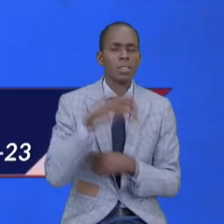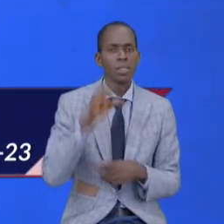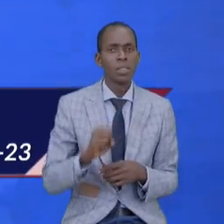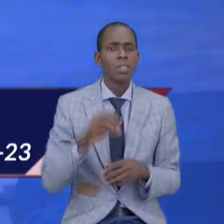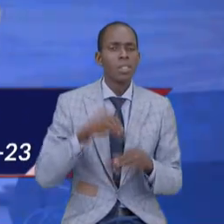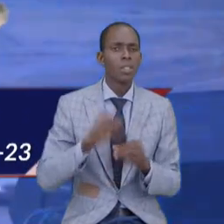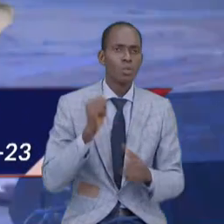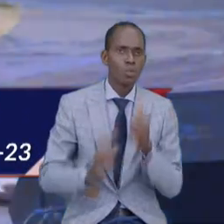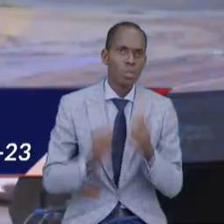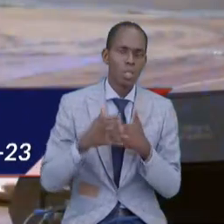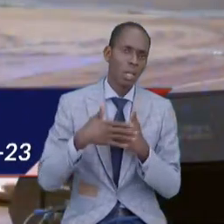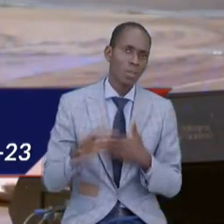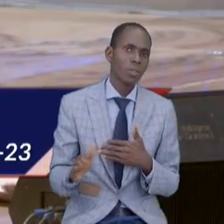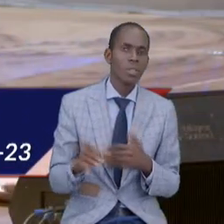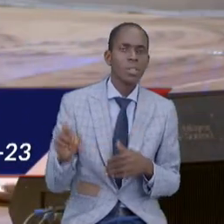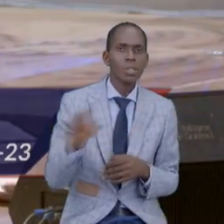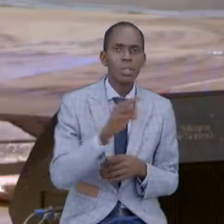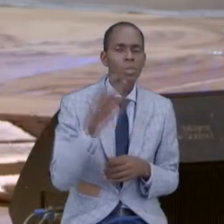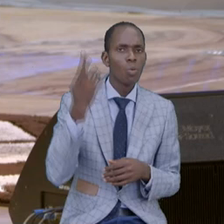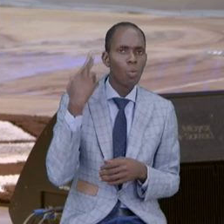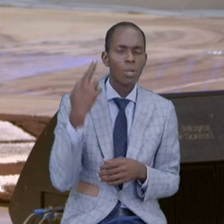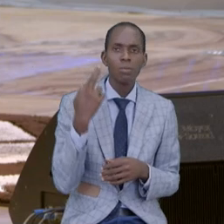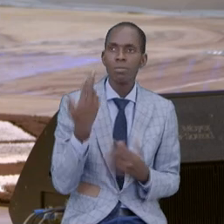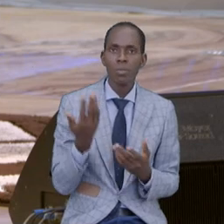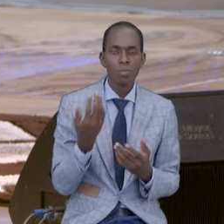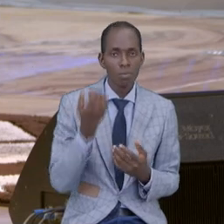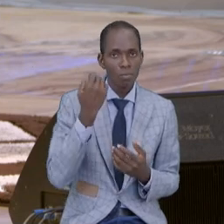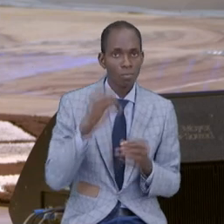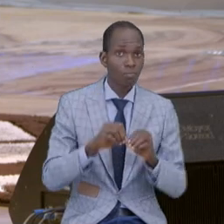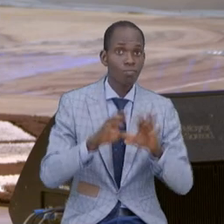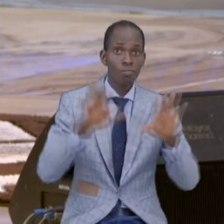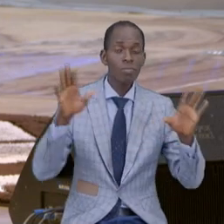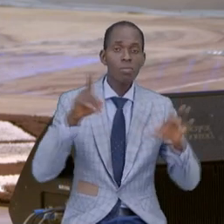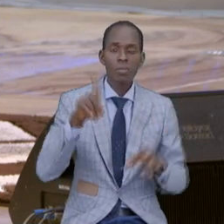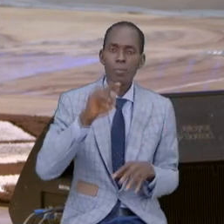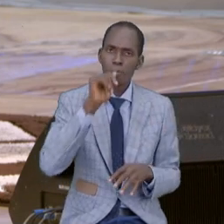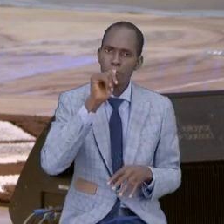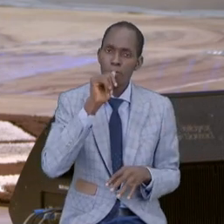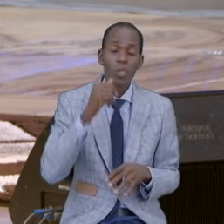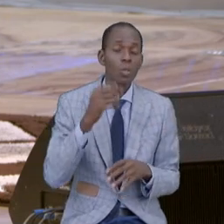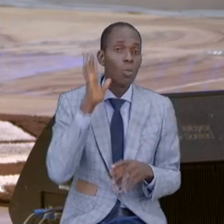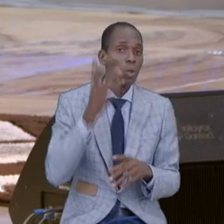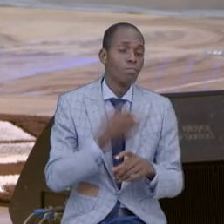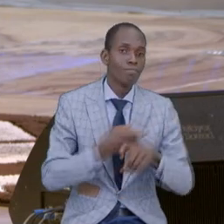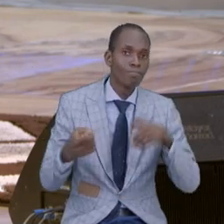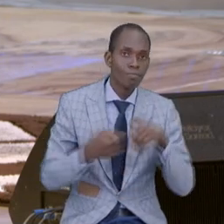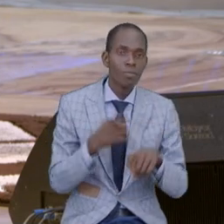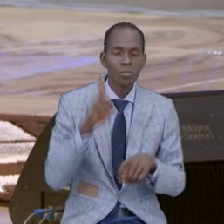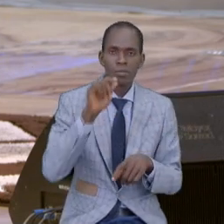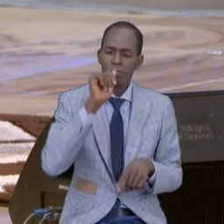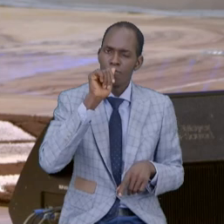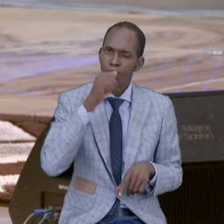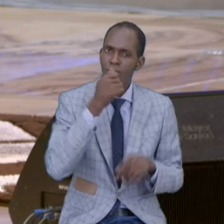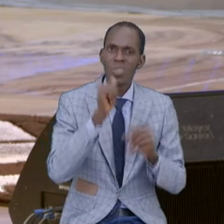which after ye were illuminated, ye endured a great